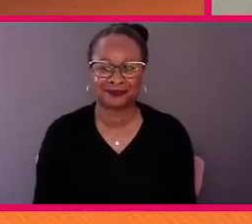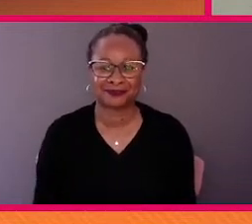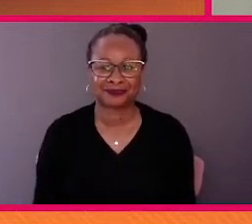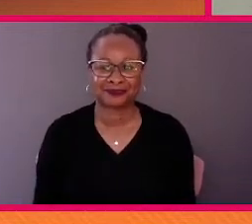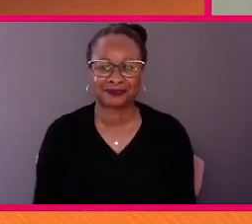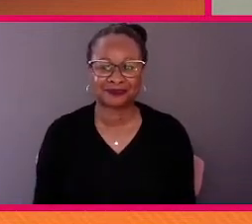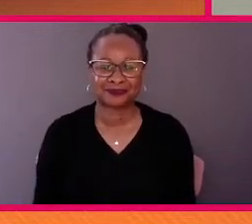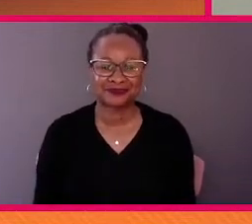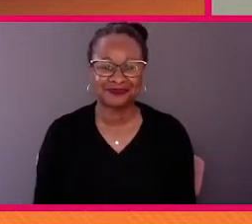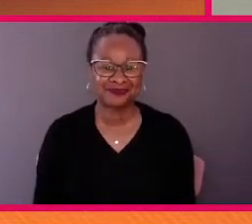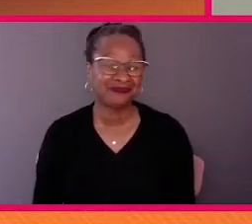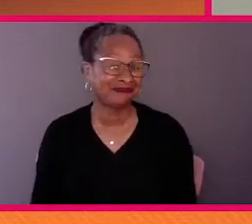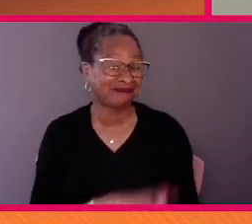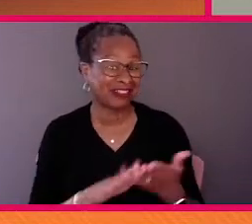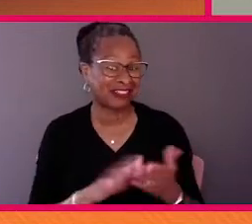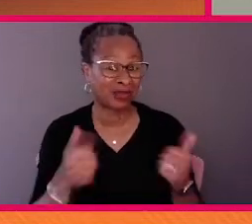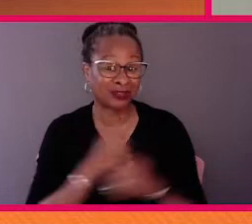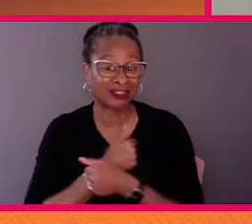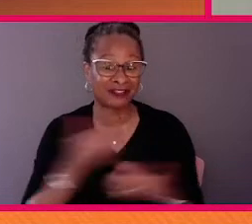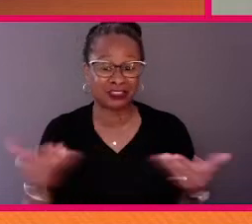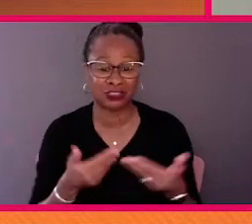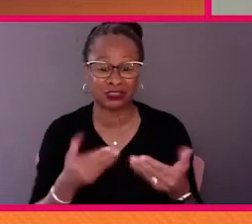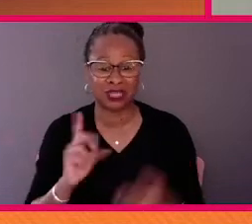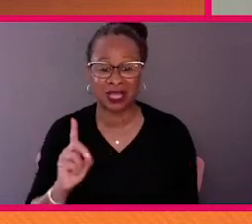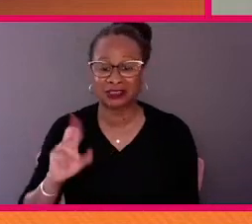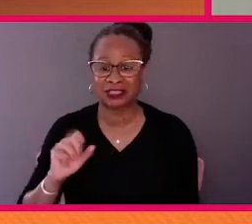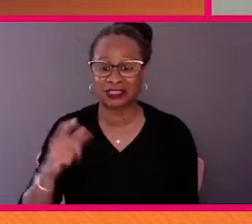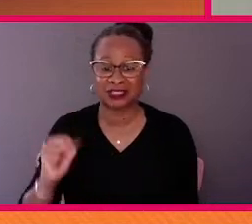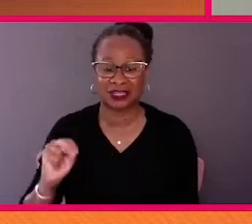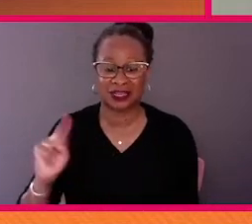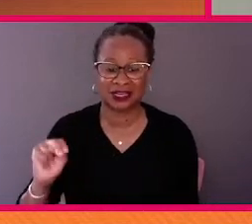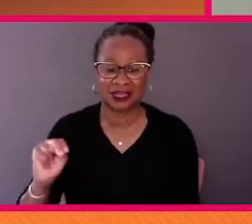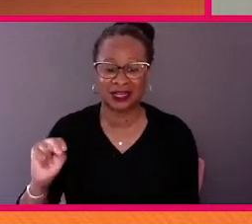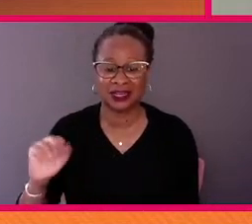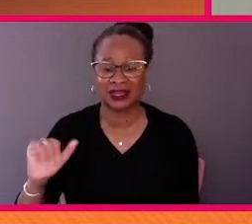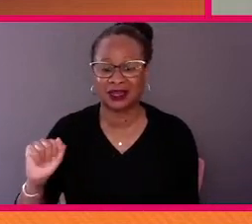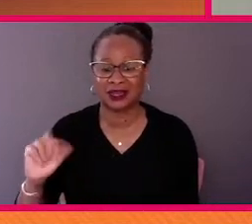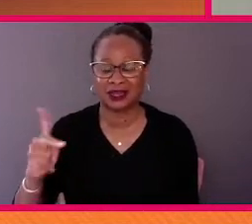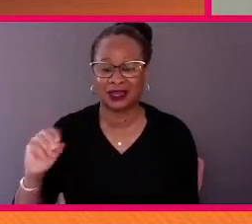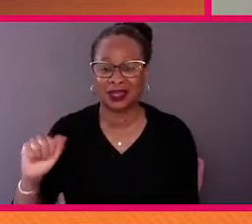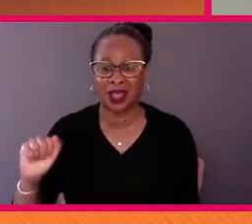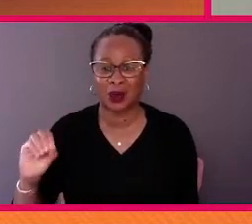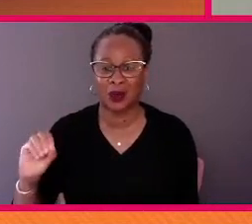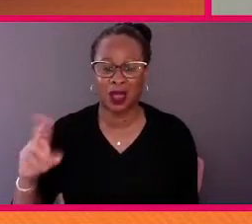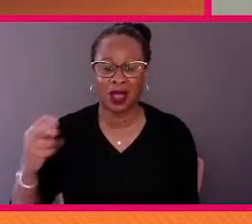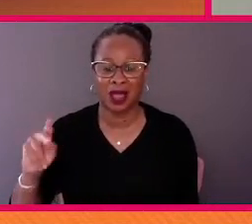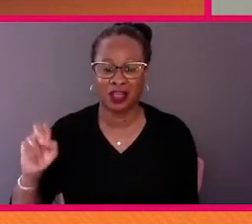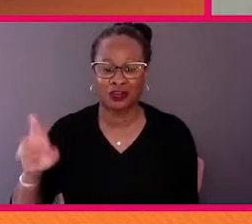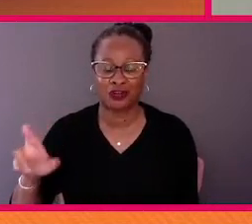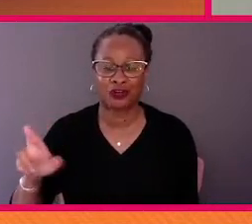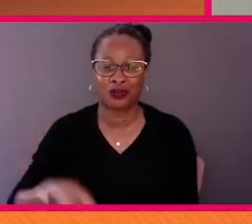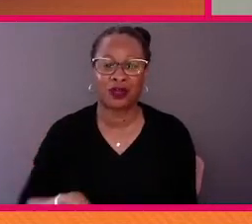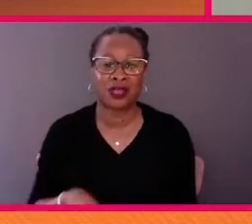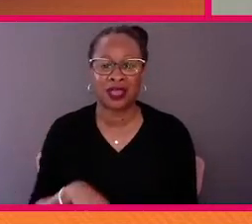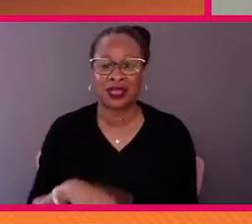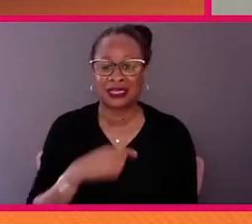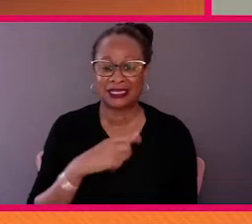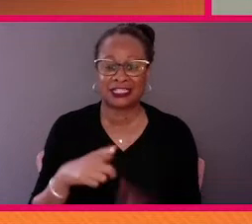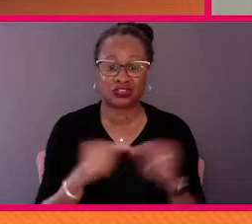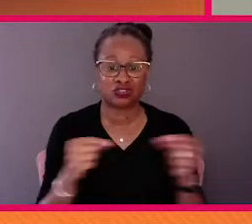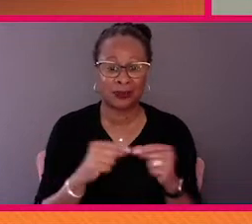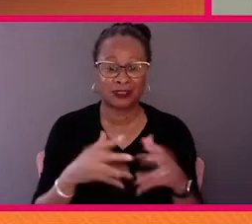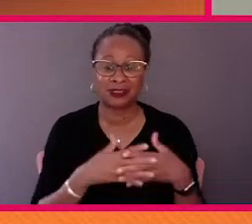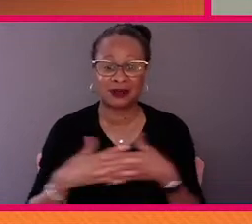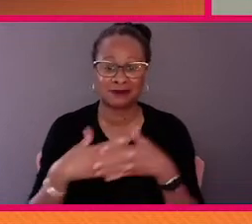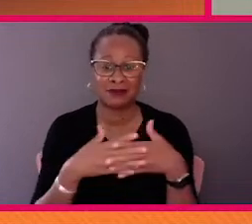All right. Now I'd love to introduce Dustin Nakao-Haider. Dustin is a Japanese Desi American filmmaker from Chicago.